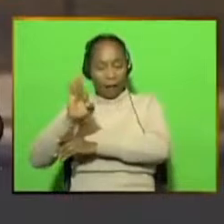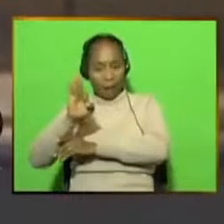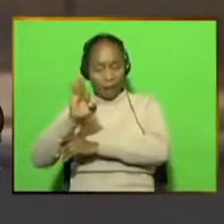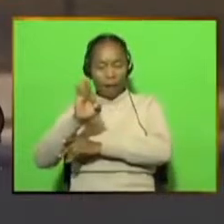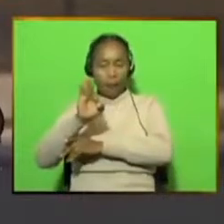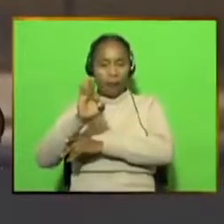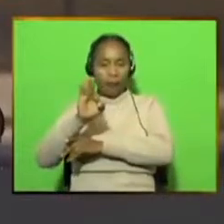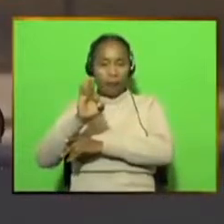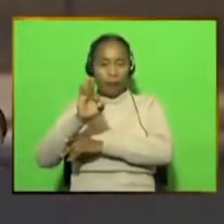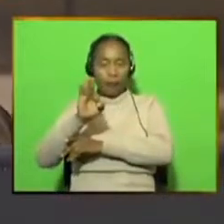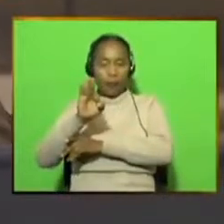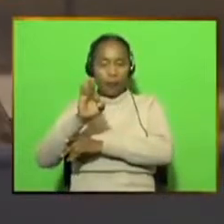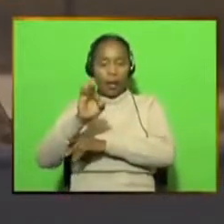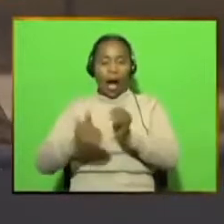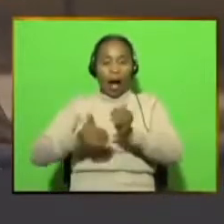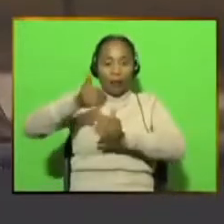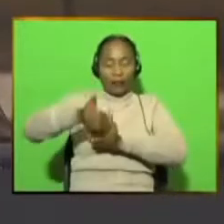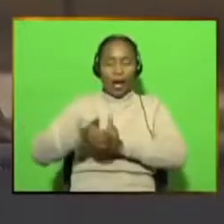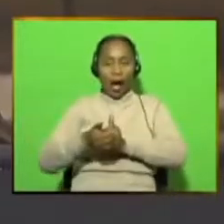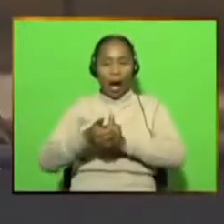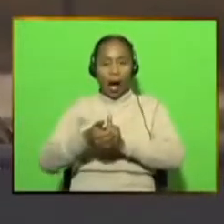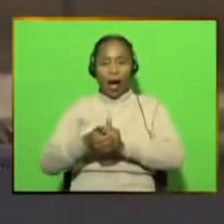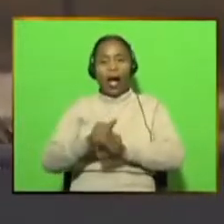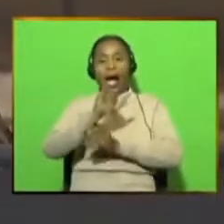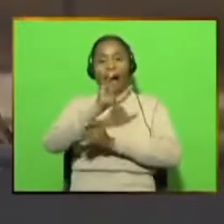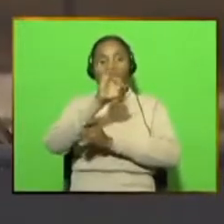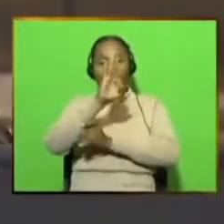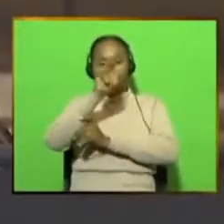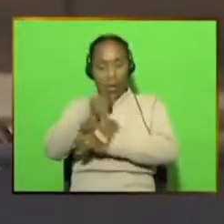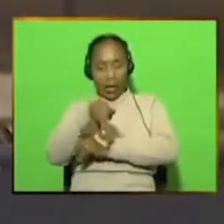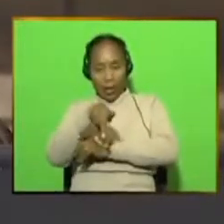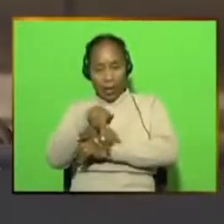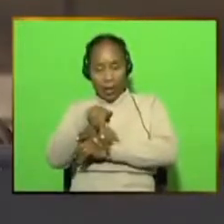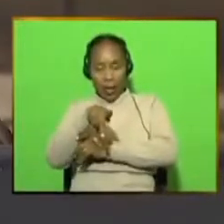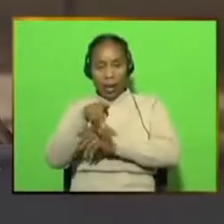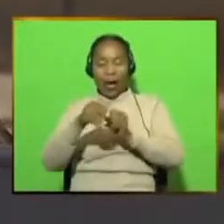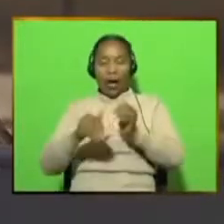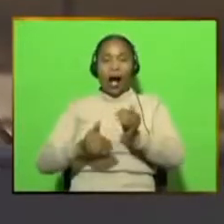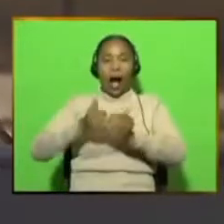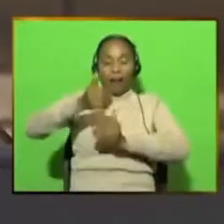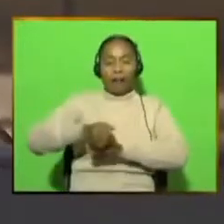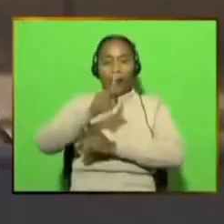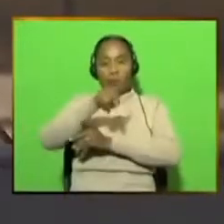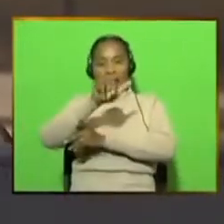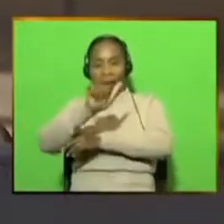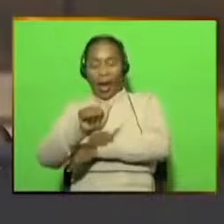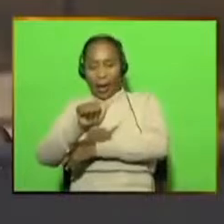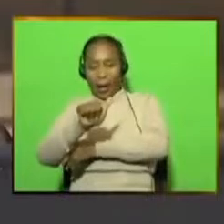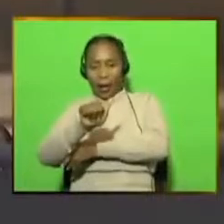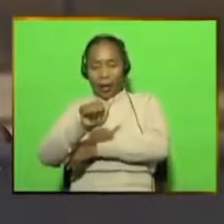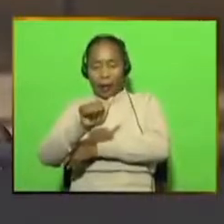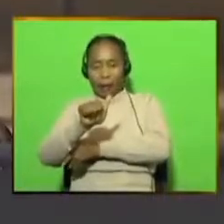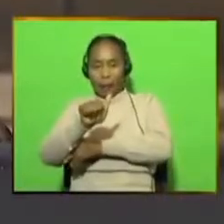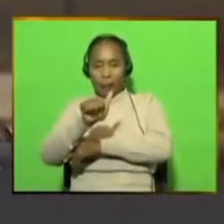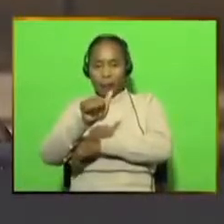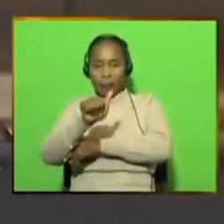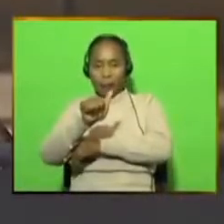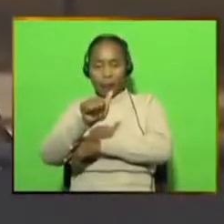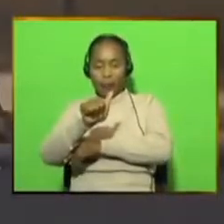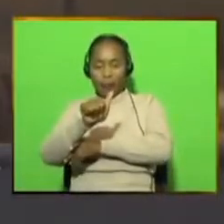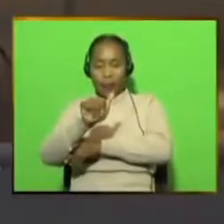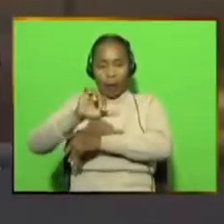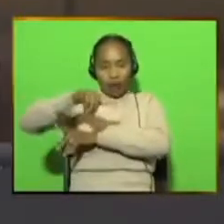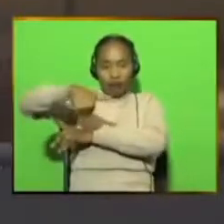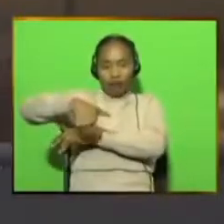Fighters, followed by the Inkatha Freedom Party, the Patriotic Alliance,